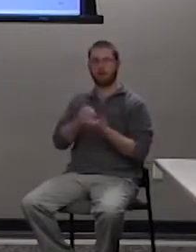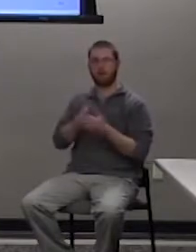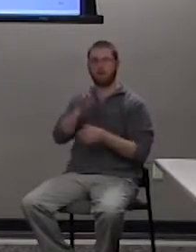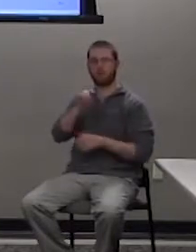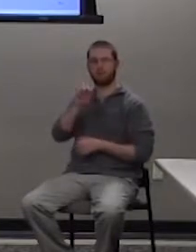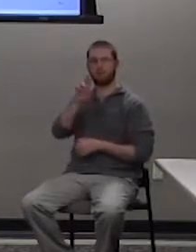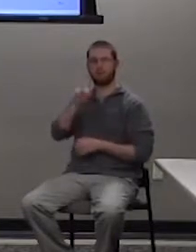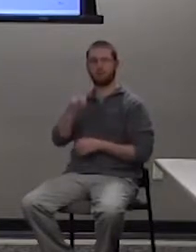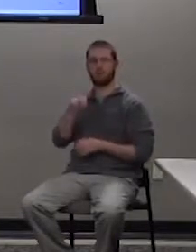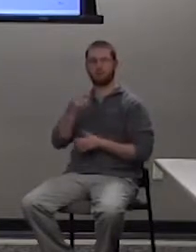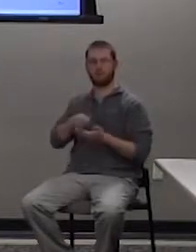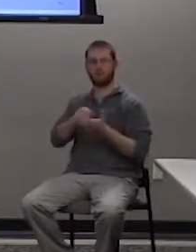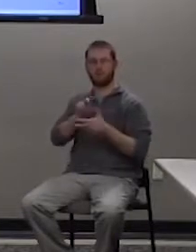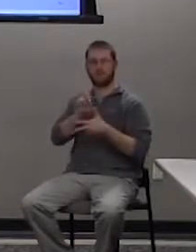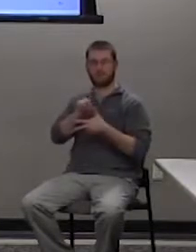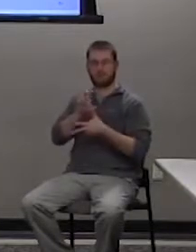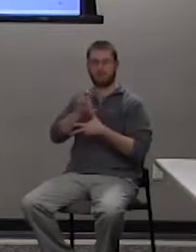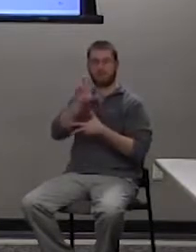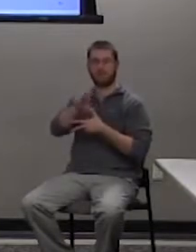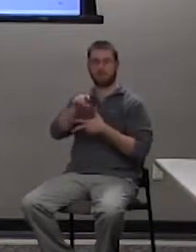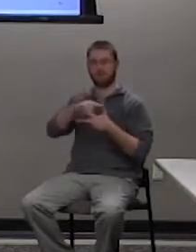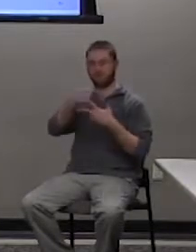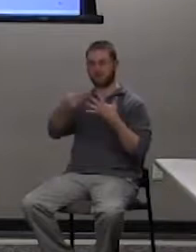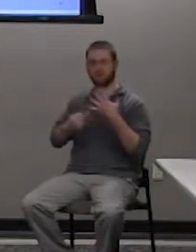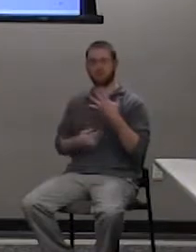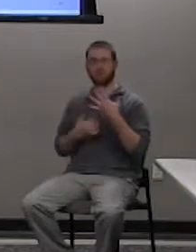investment, what other opportunities do we have?